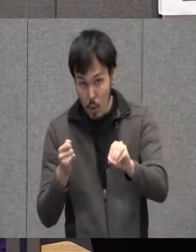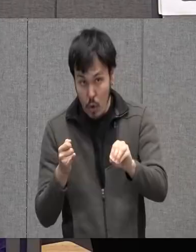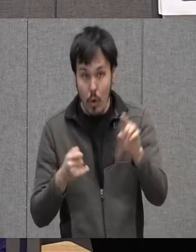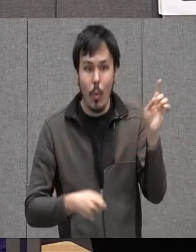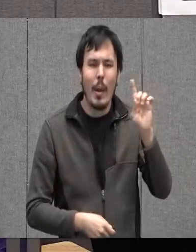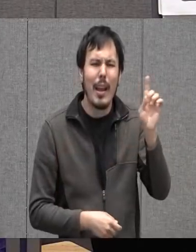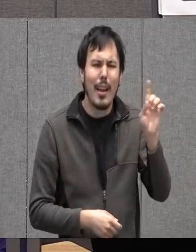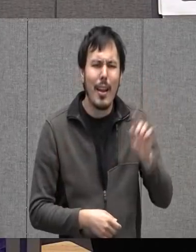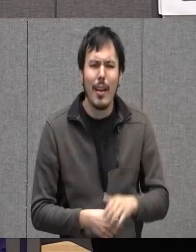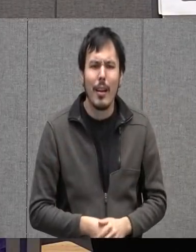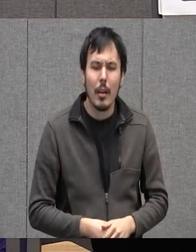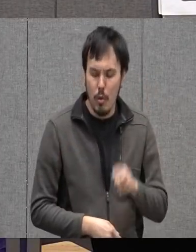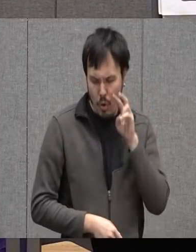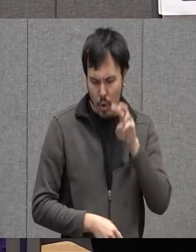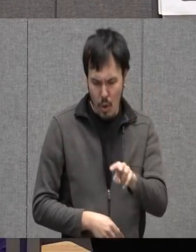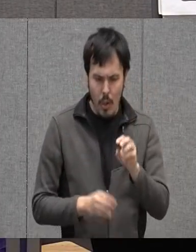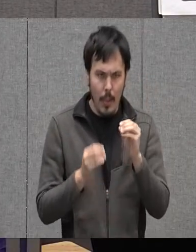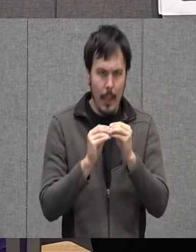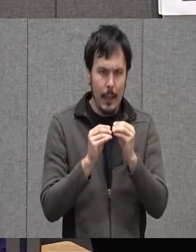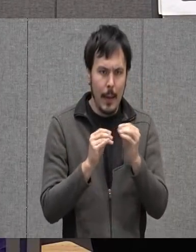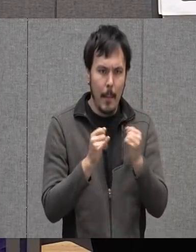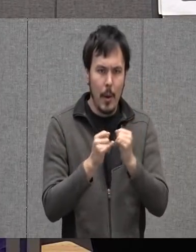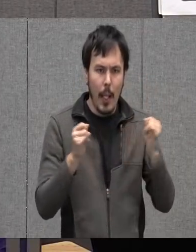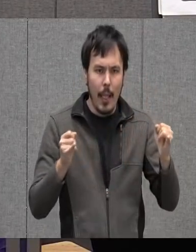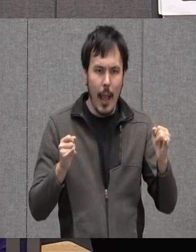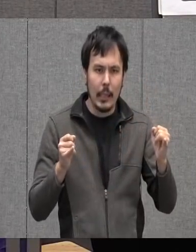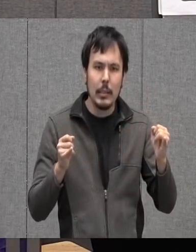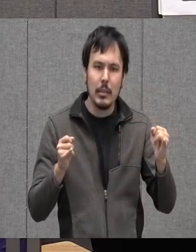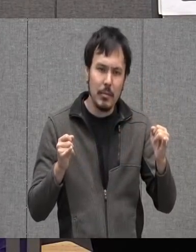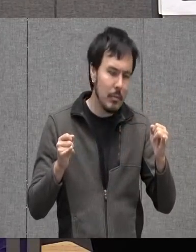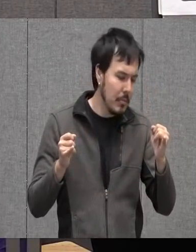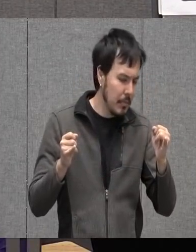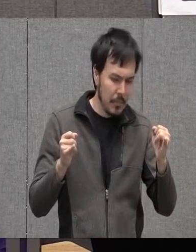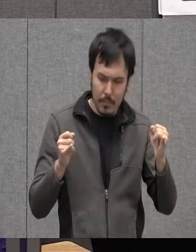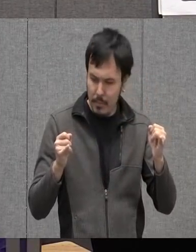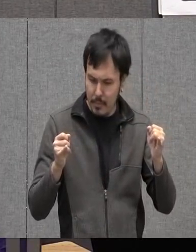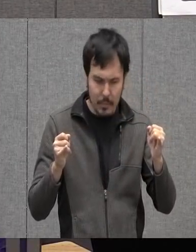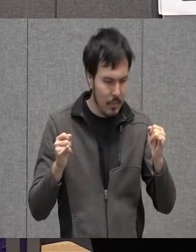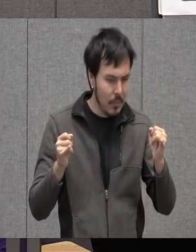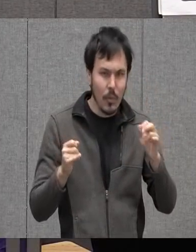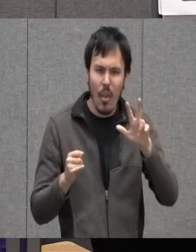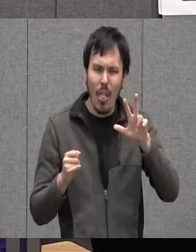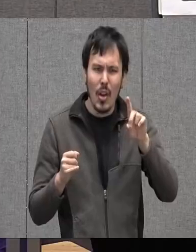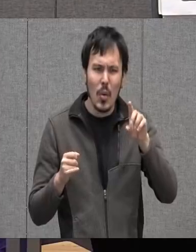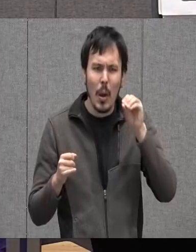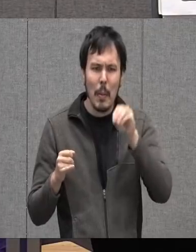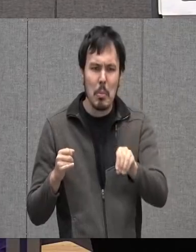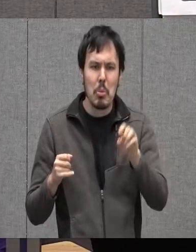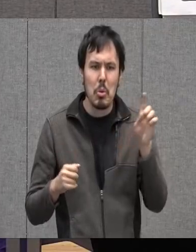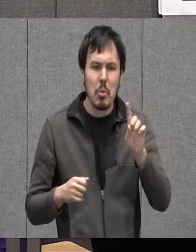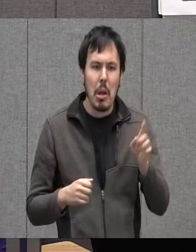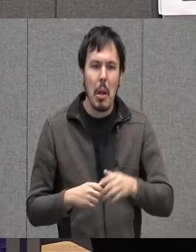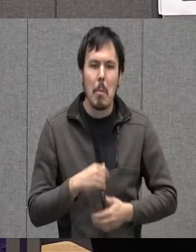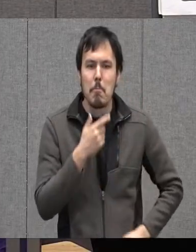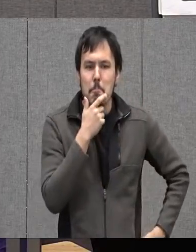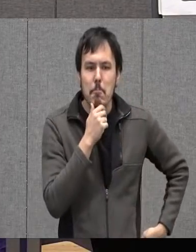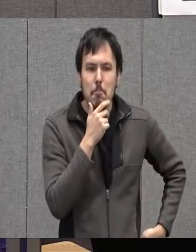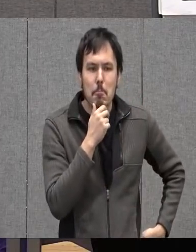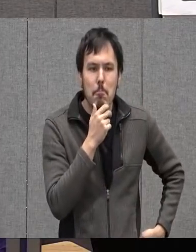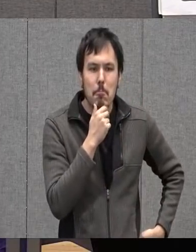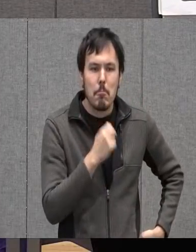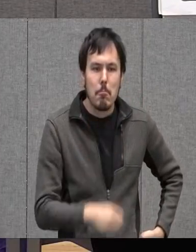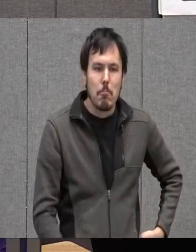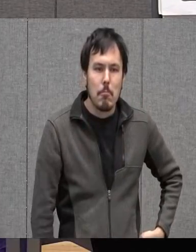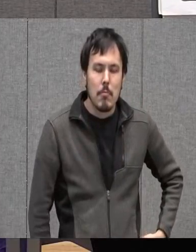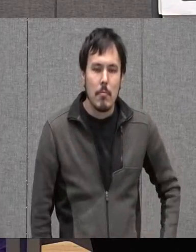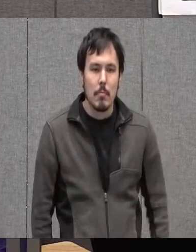So if we were to look at our number line, about where would 31 be? Do